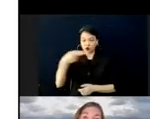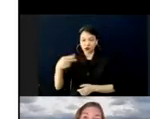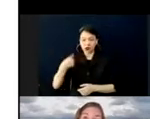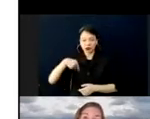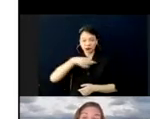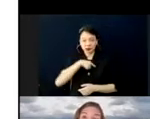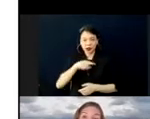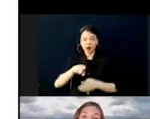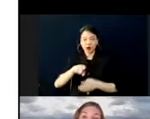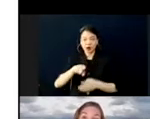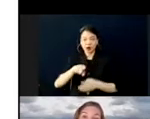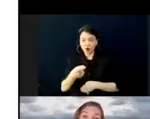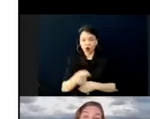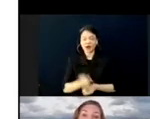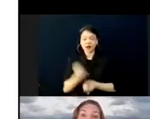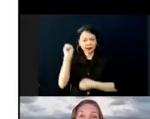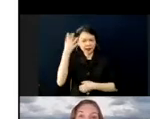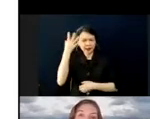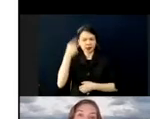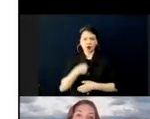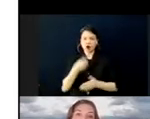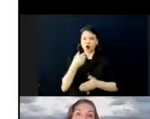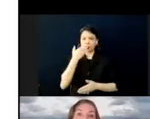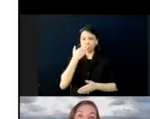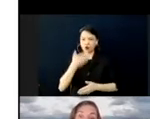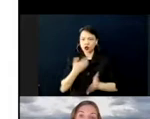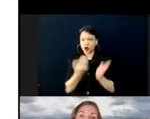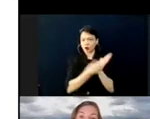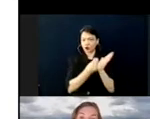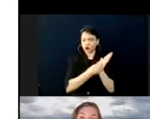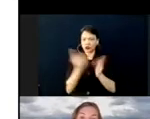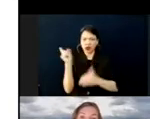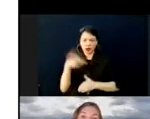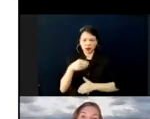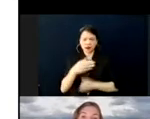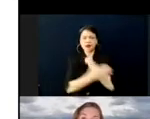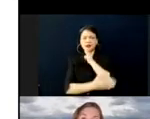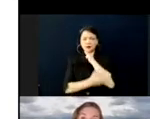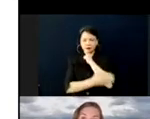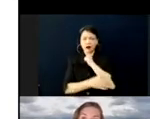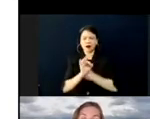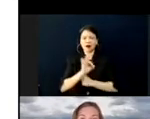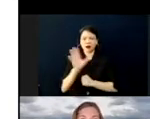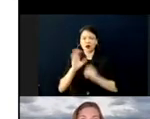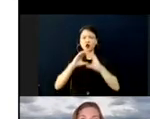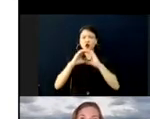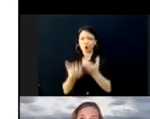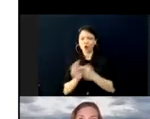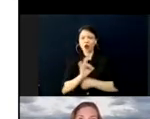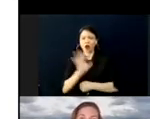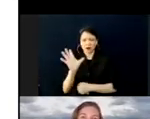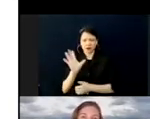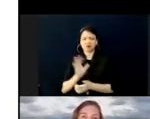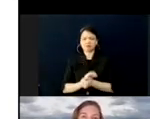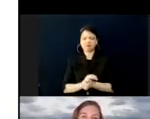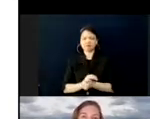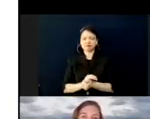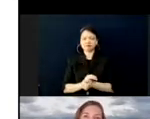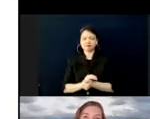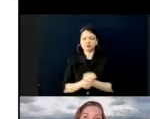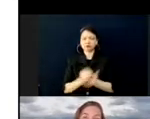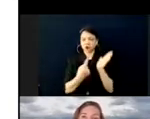have evidence from other countries and other contexts. We have a very large global evidence review in the white paper, which I invite you all to